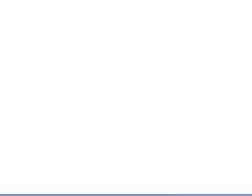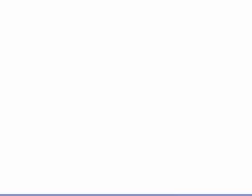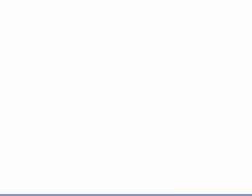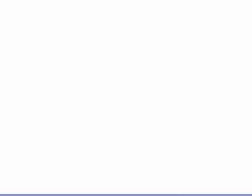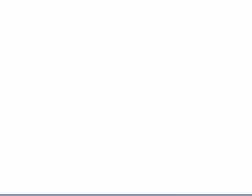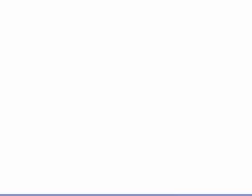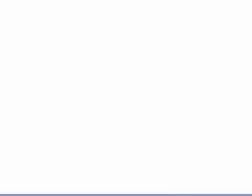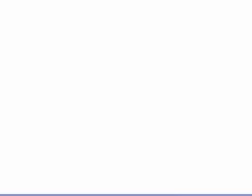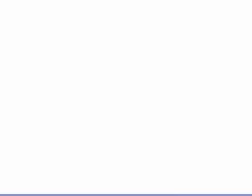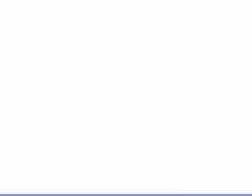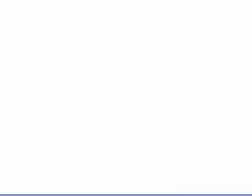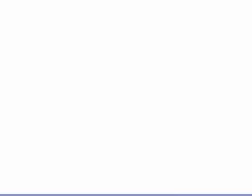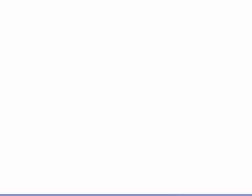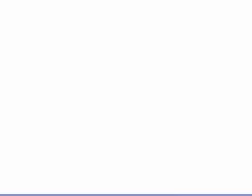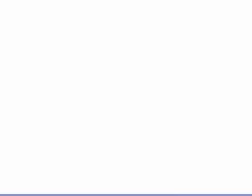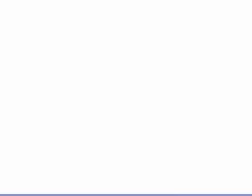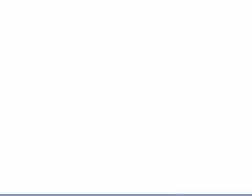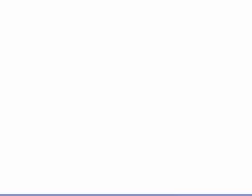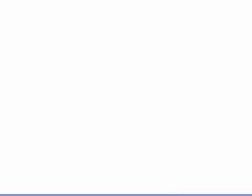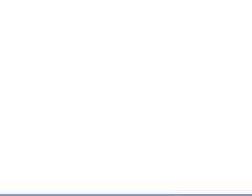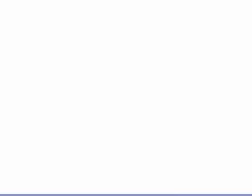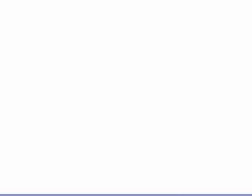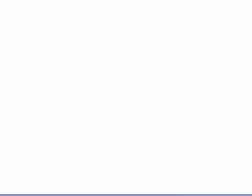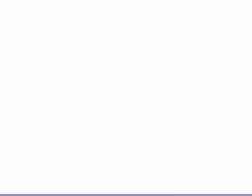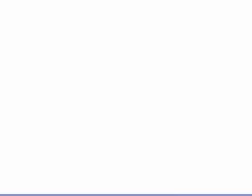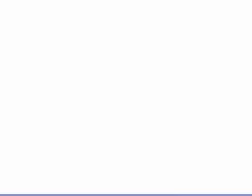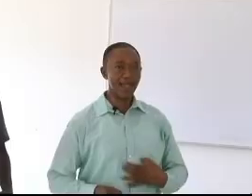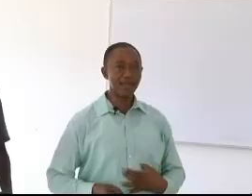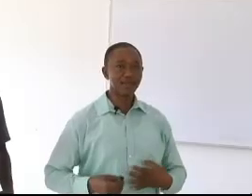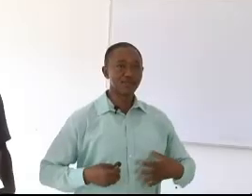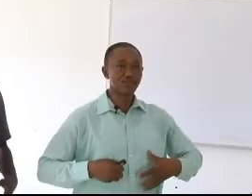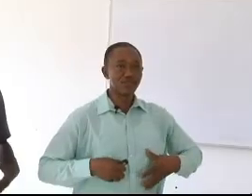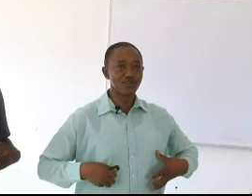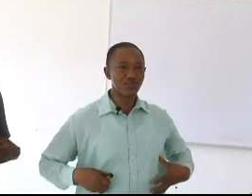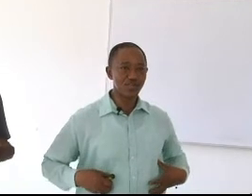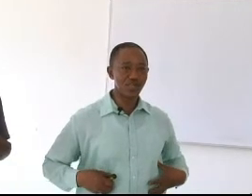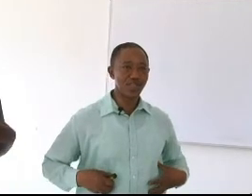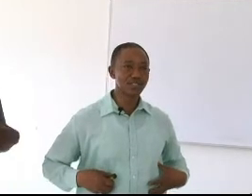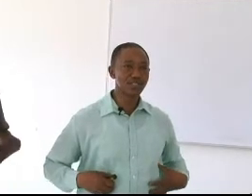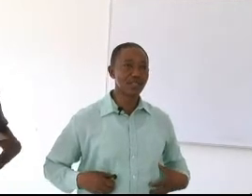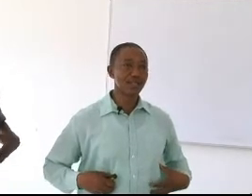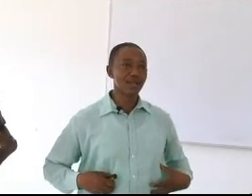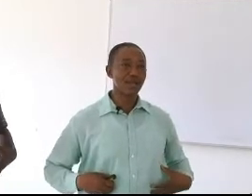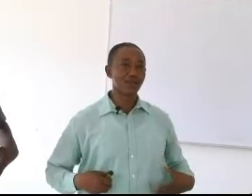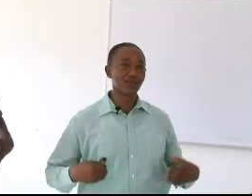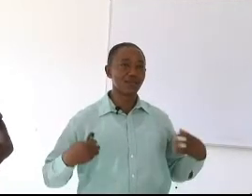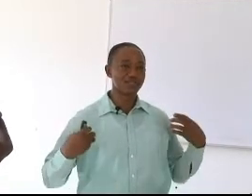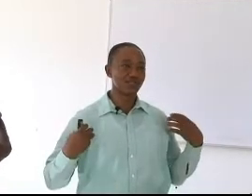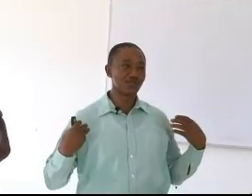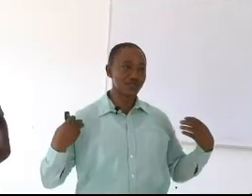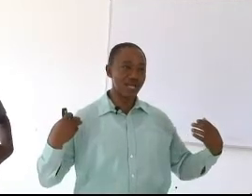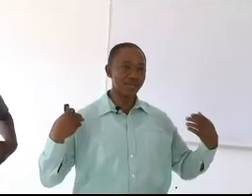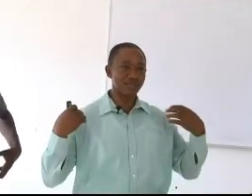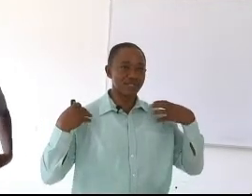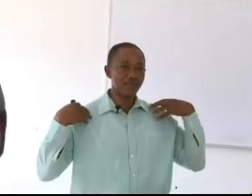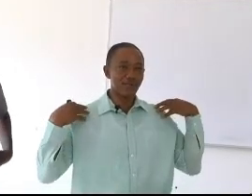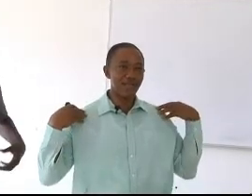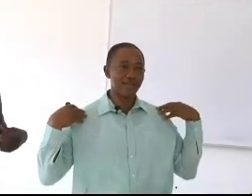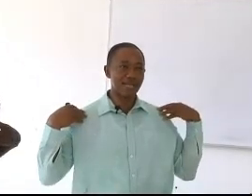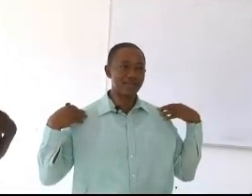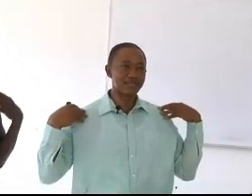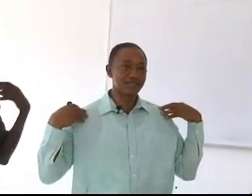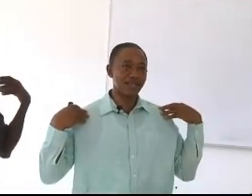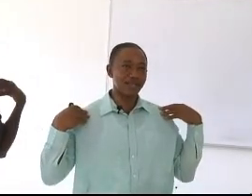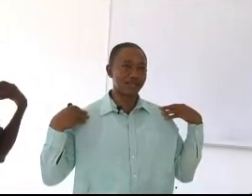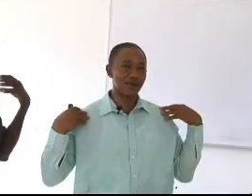main frame that is going down from the skull to the spine to the rib cage, and of course the two girdles. We